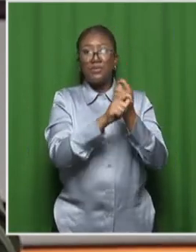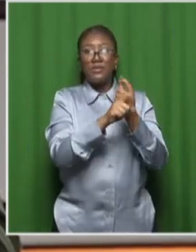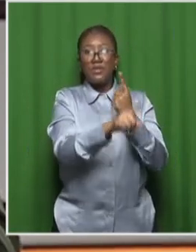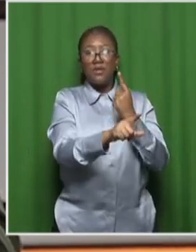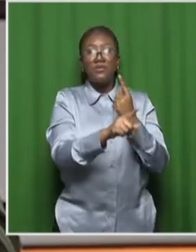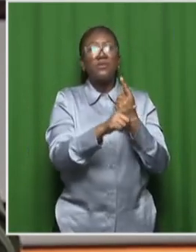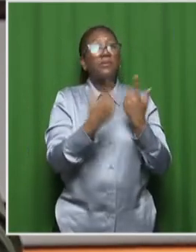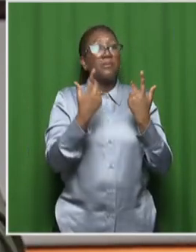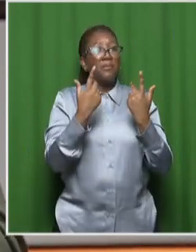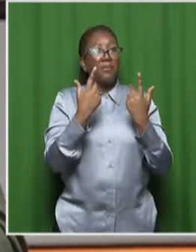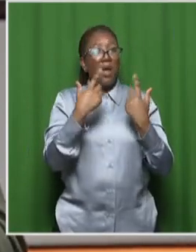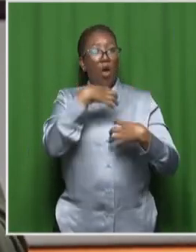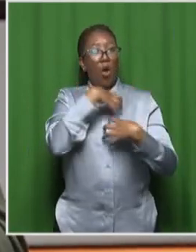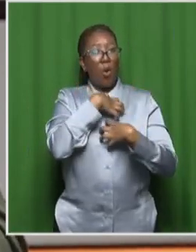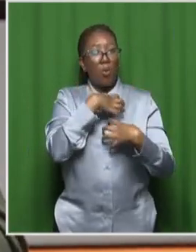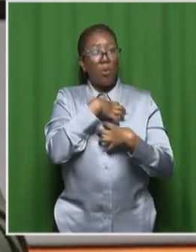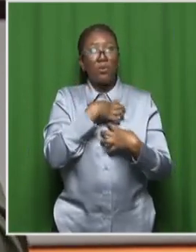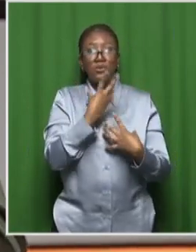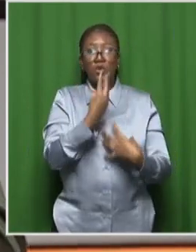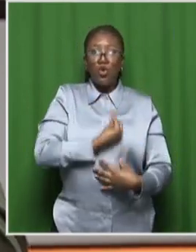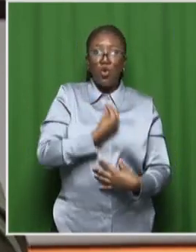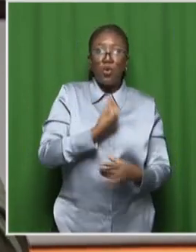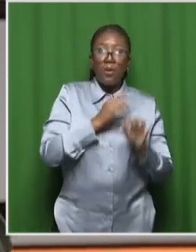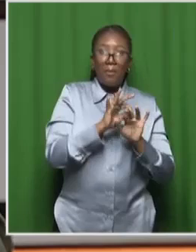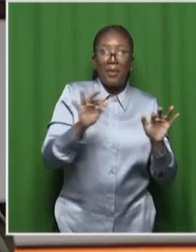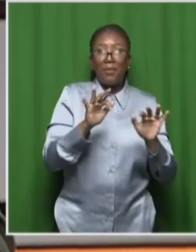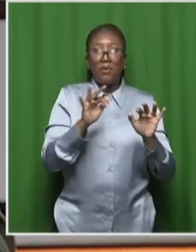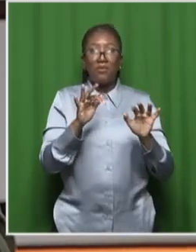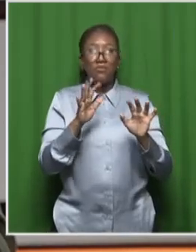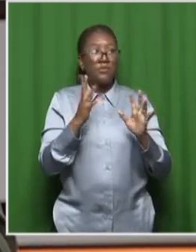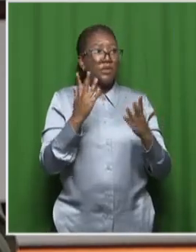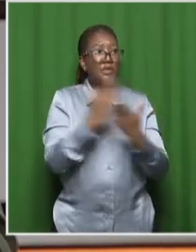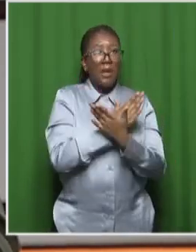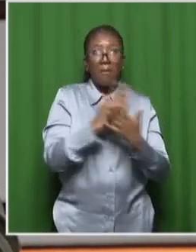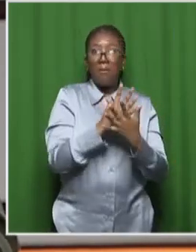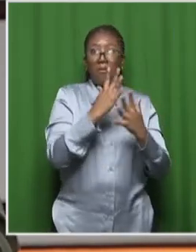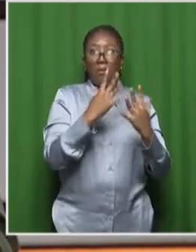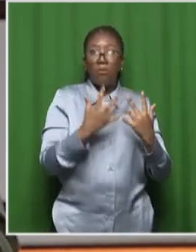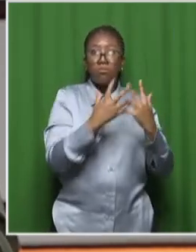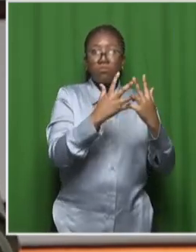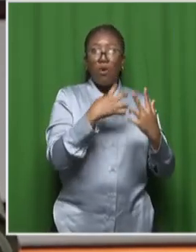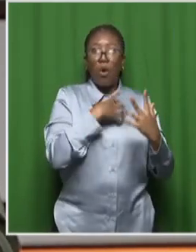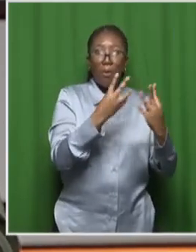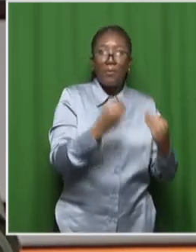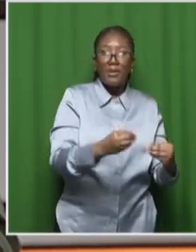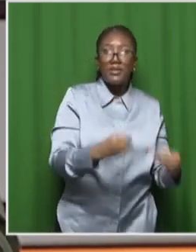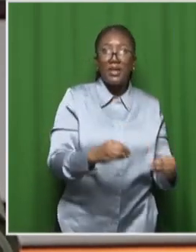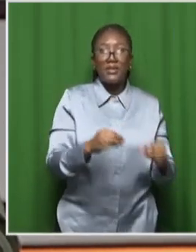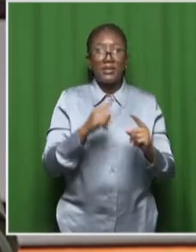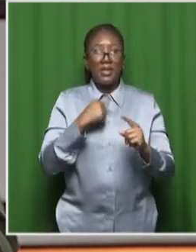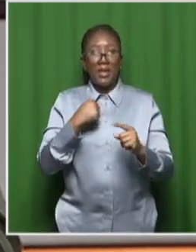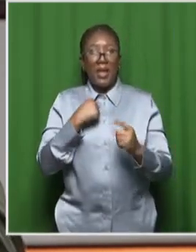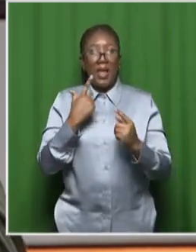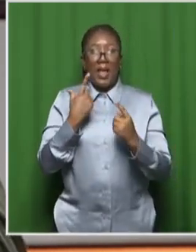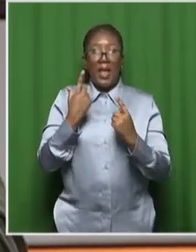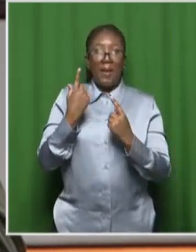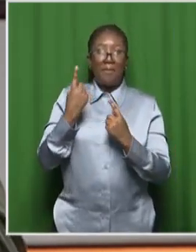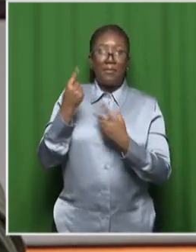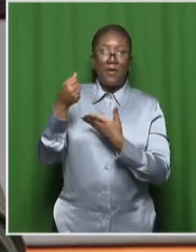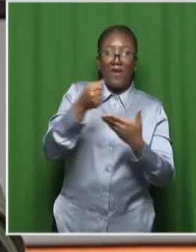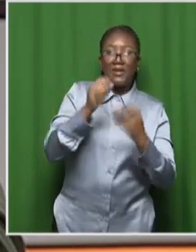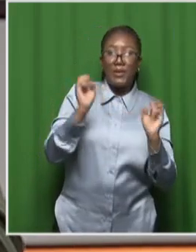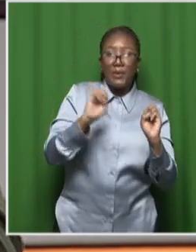self-made young people that are really not waiting for any form of funding from anyone, but they